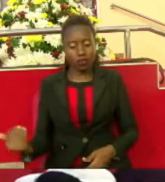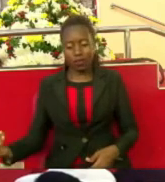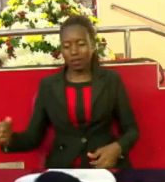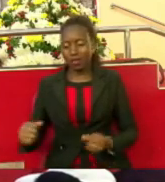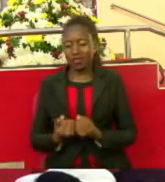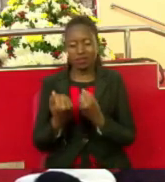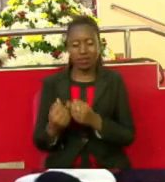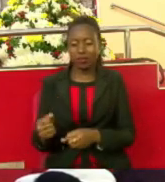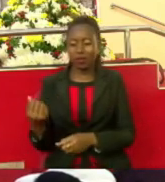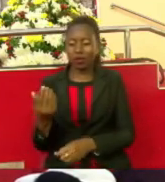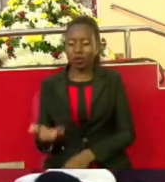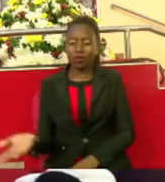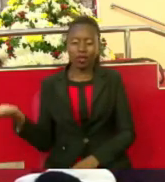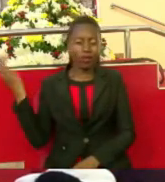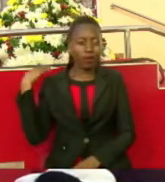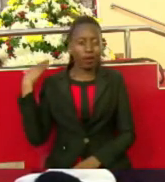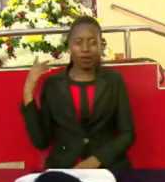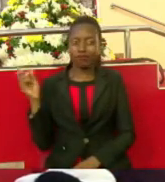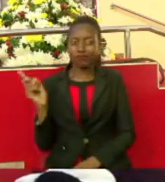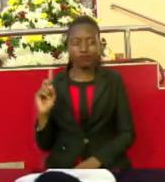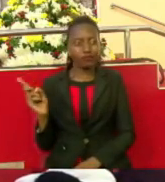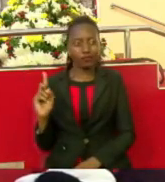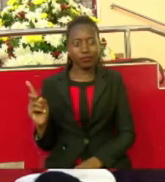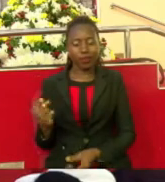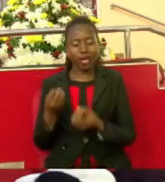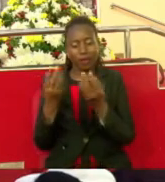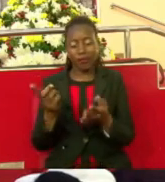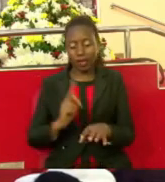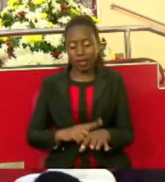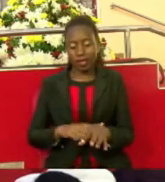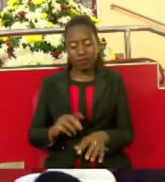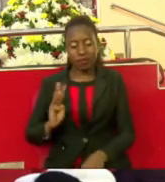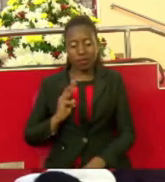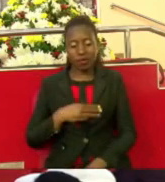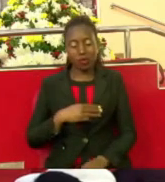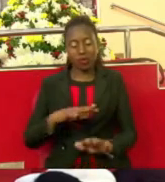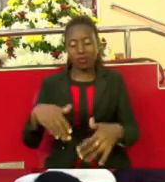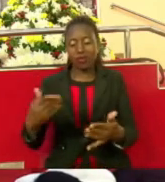Because many a times we have delegated that responsibility.